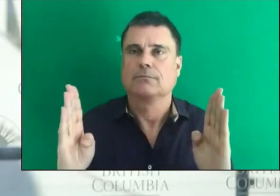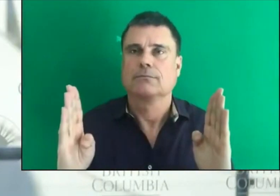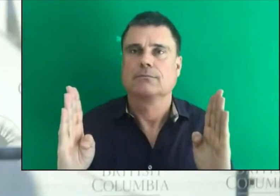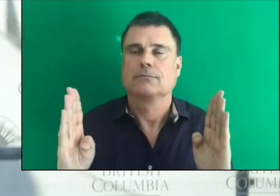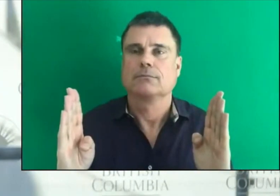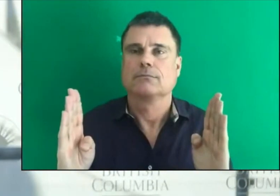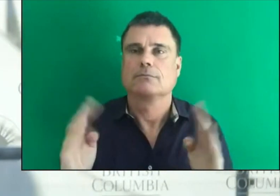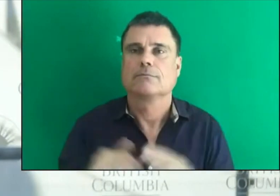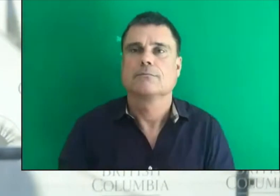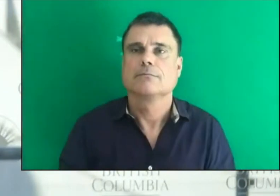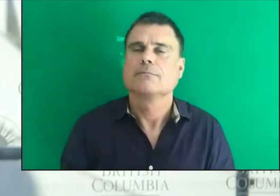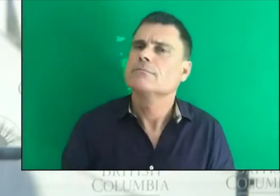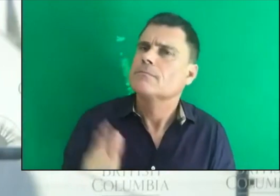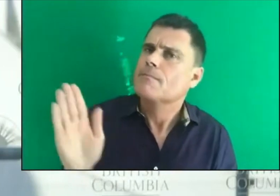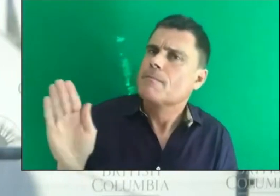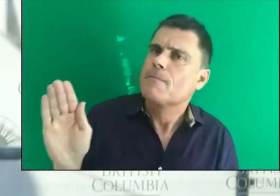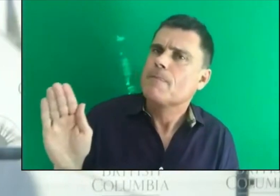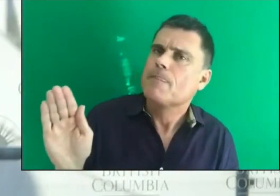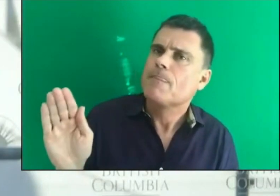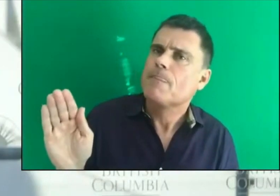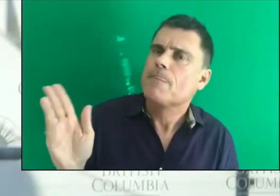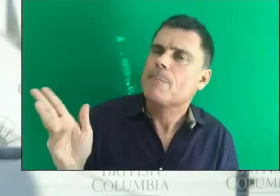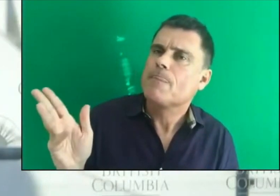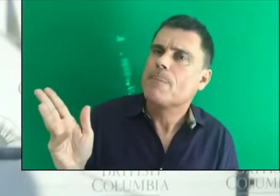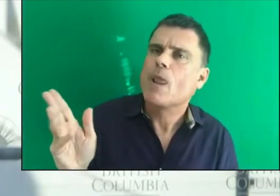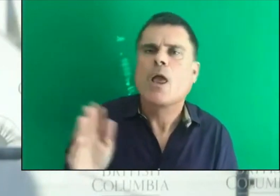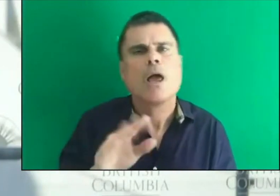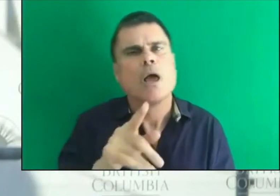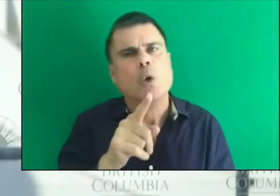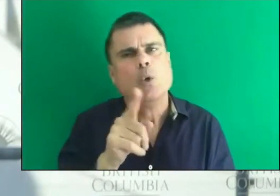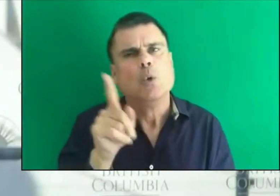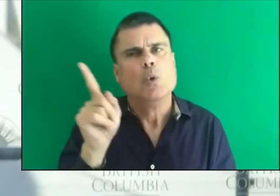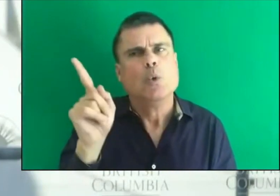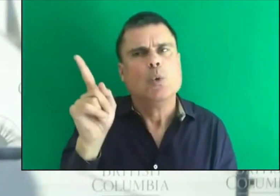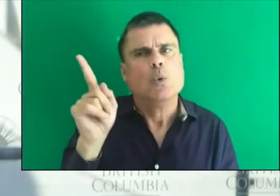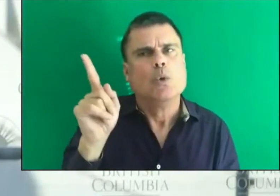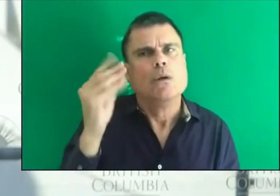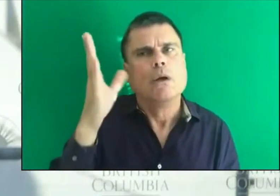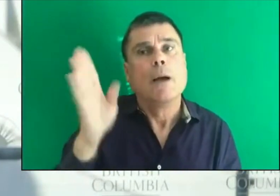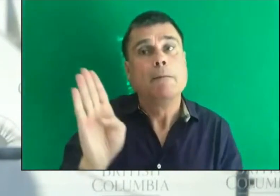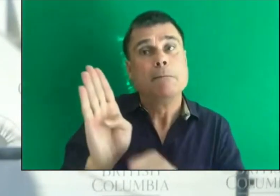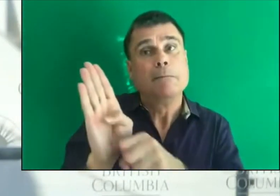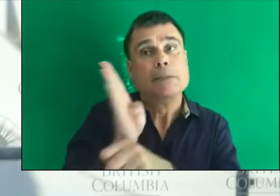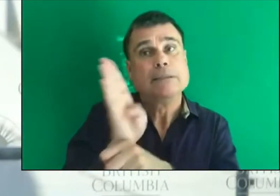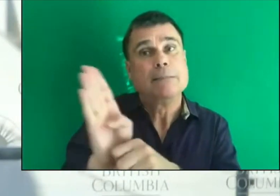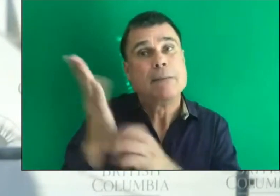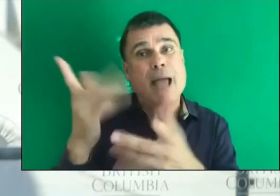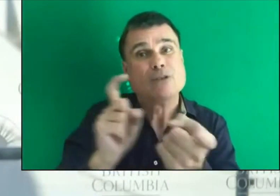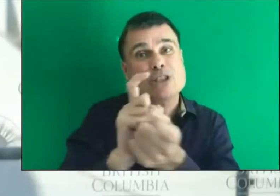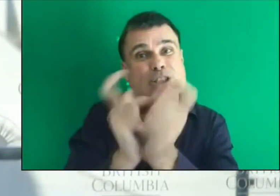are, but the other part of it, parties, events, right now for the next 2